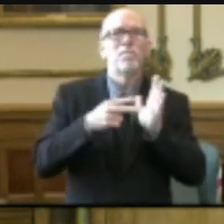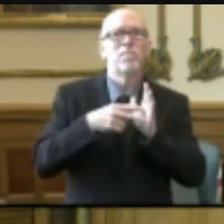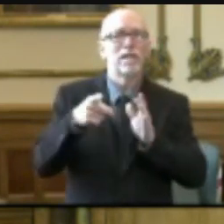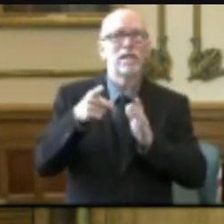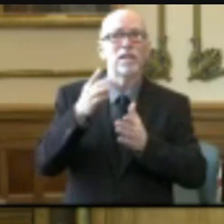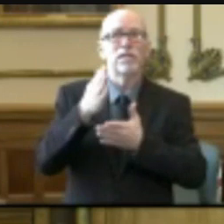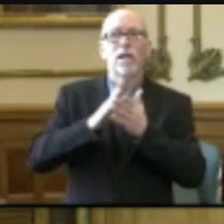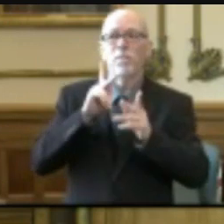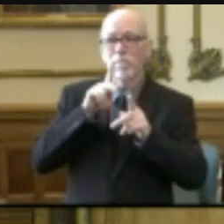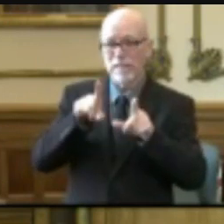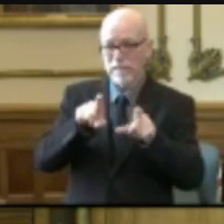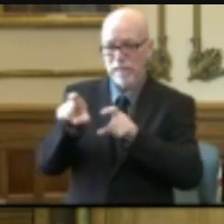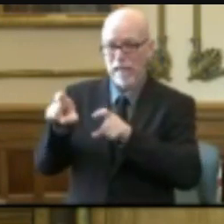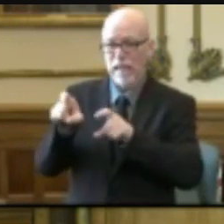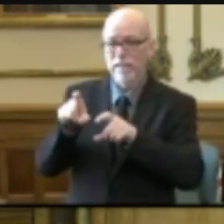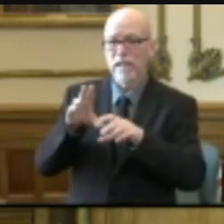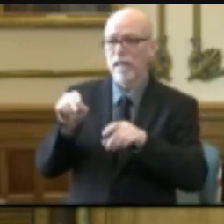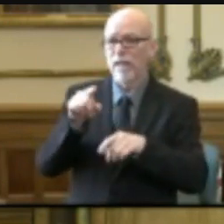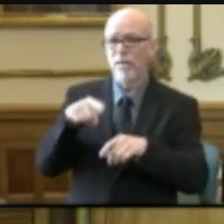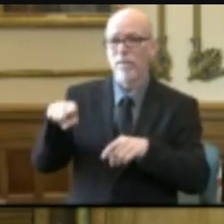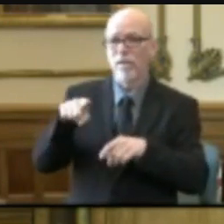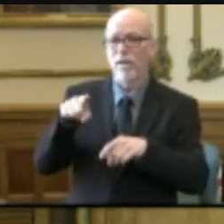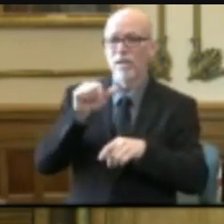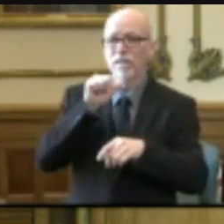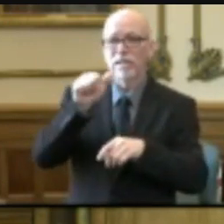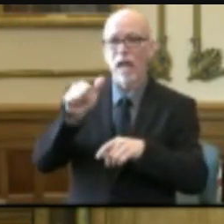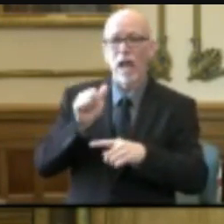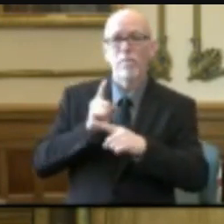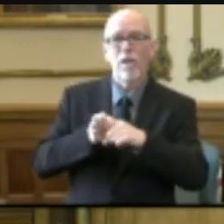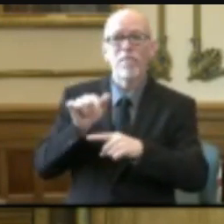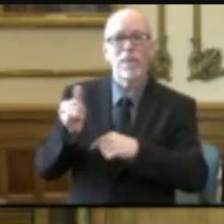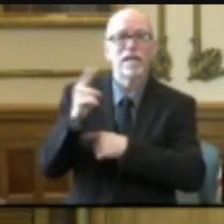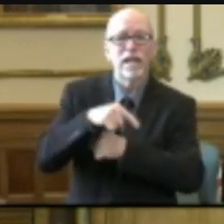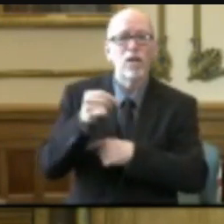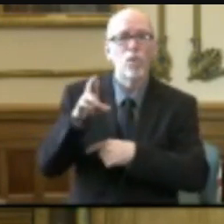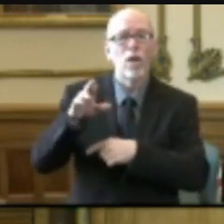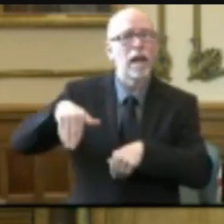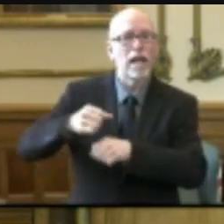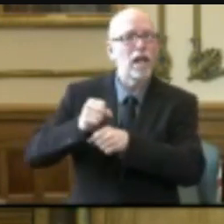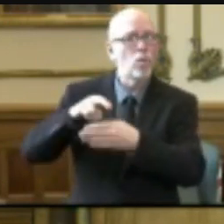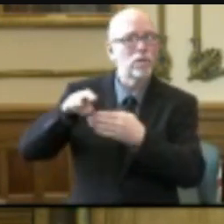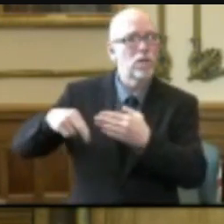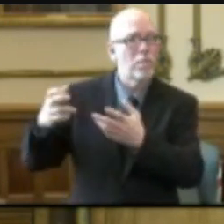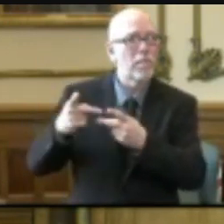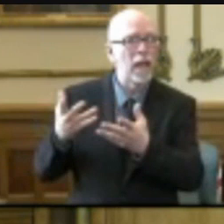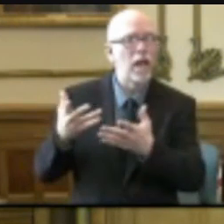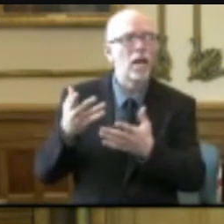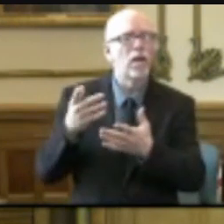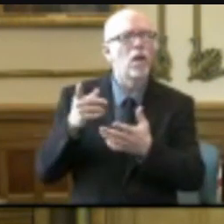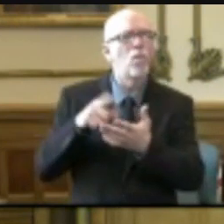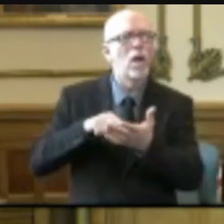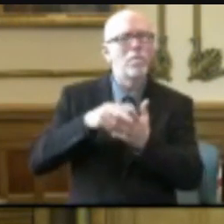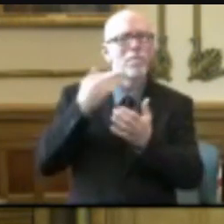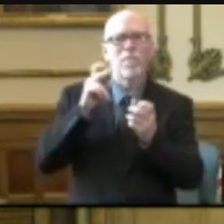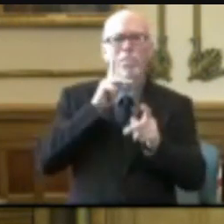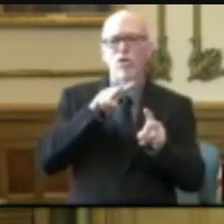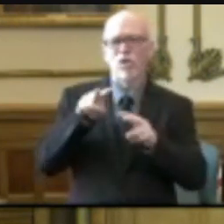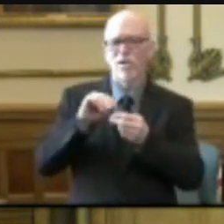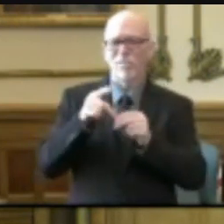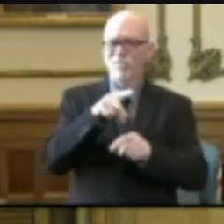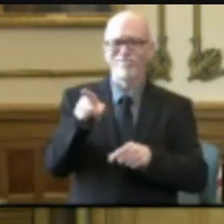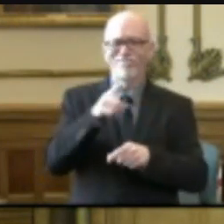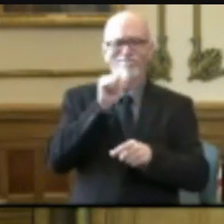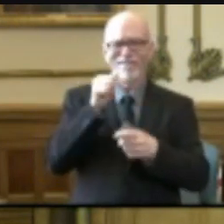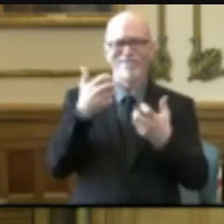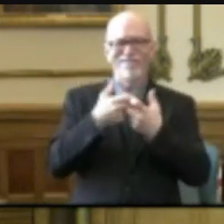either tested those people and they were just not positive that day, or you just haven't got the results. Because a lot of people are looking at the numbers and saying,